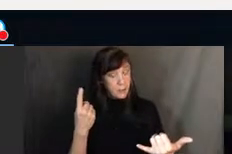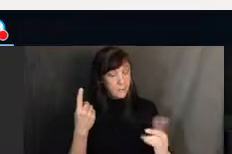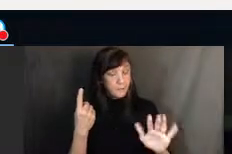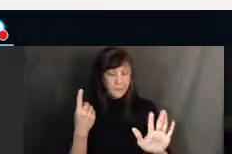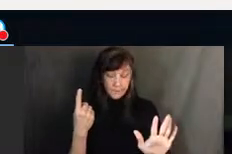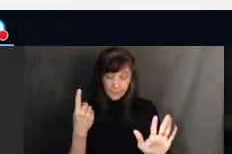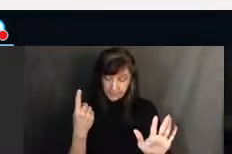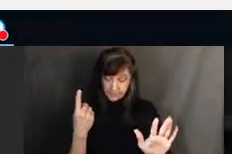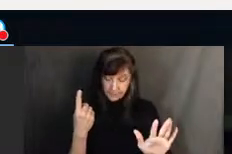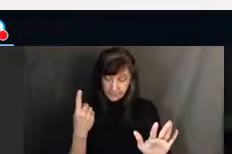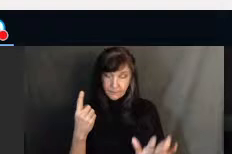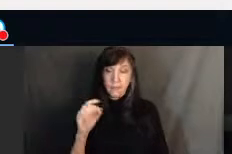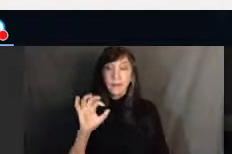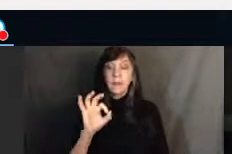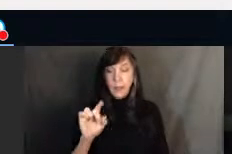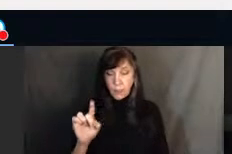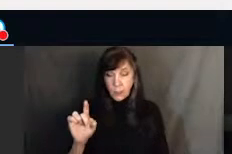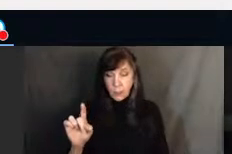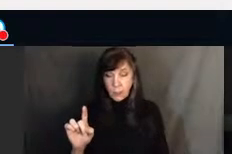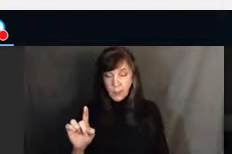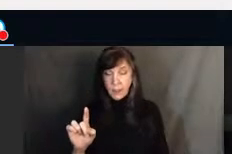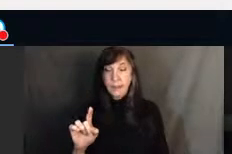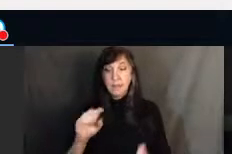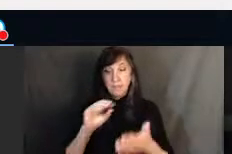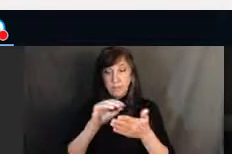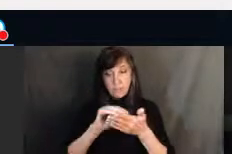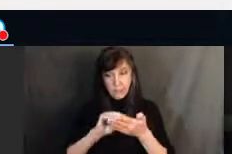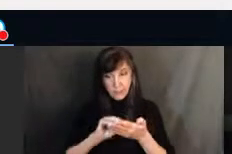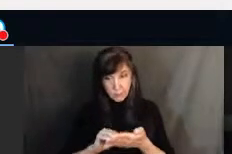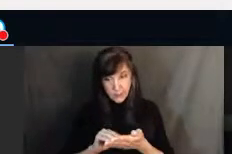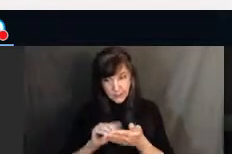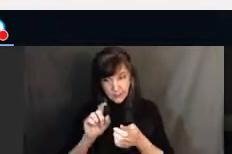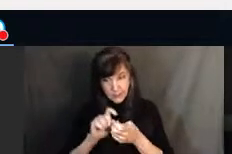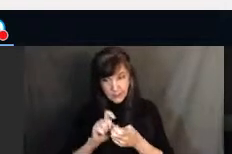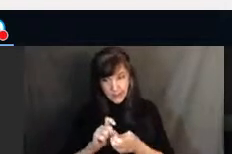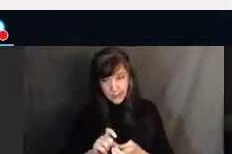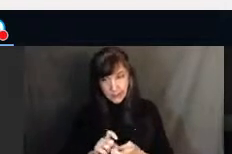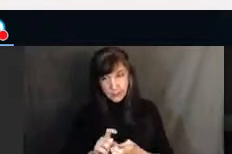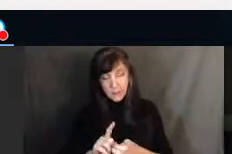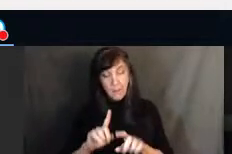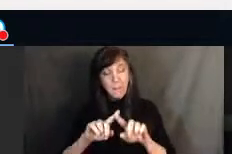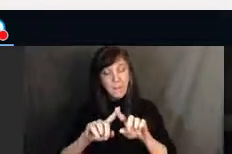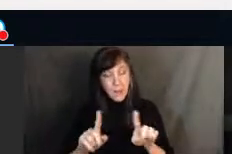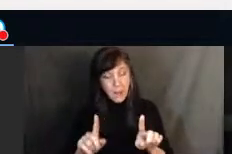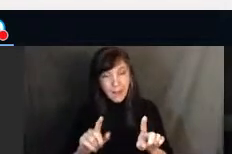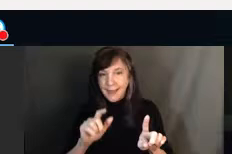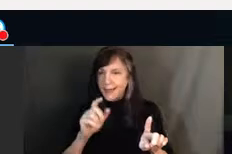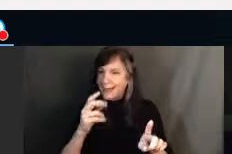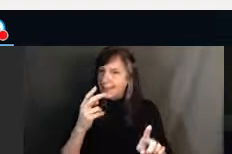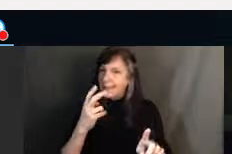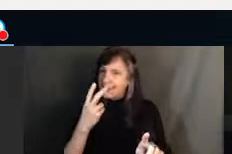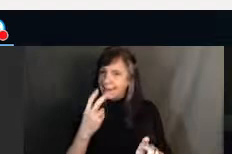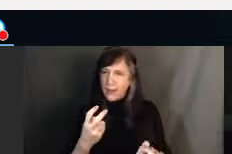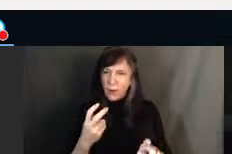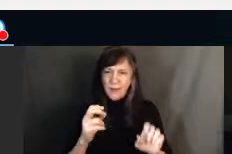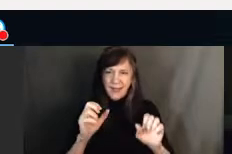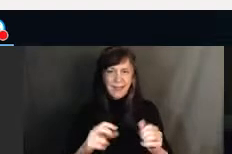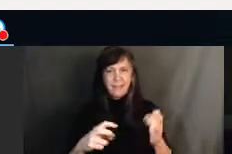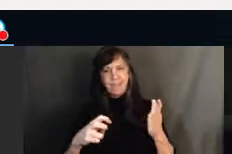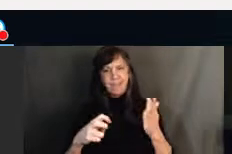so 911 can take in the details that the caller gives, but I do not believe that there are tags that they